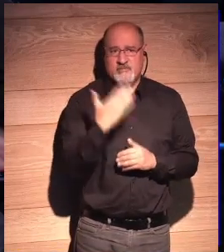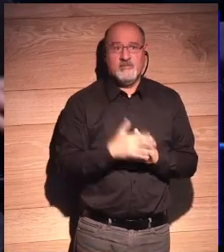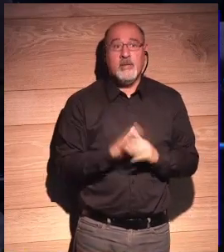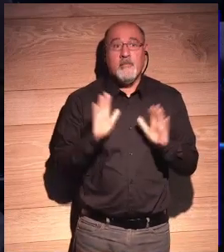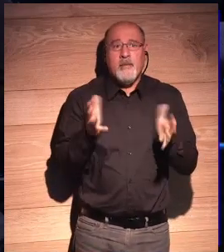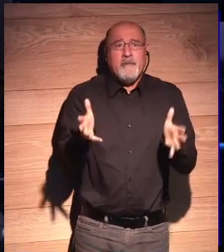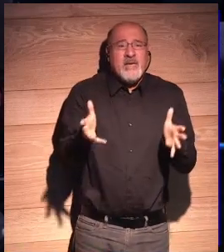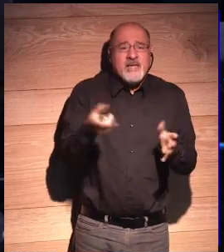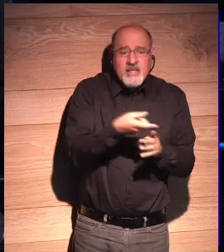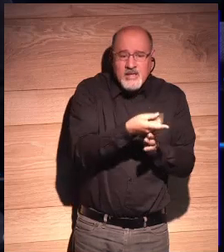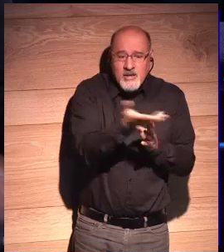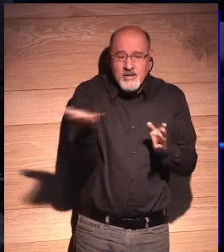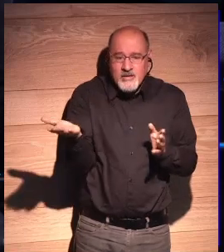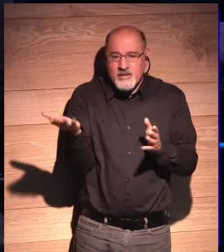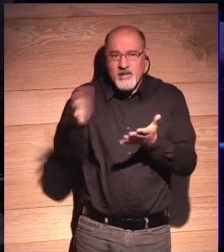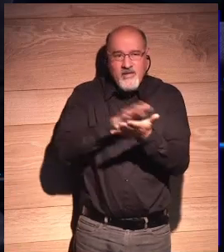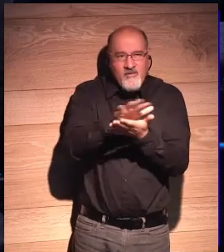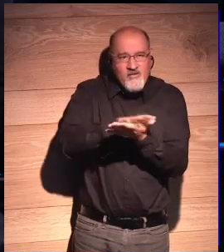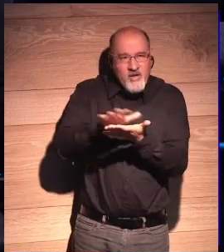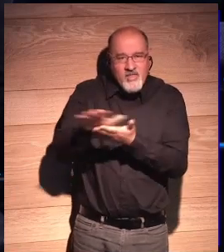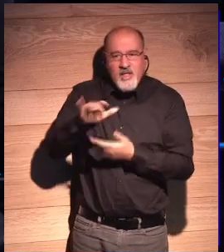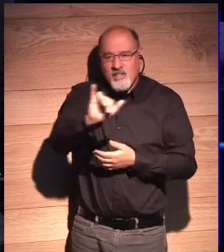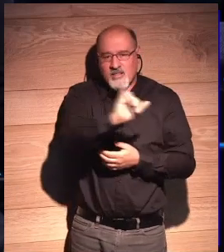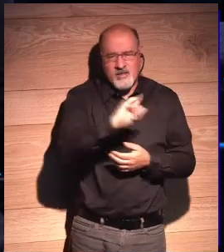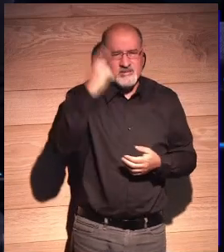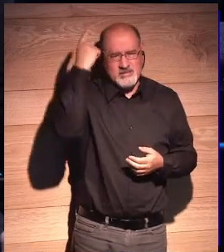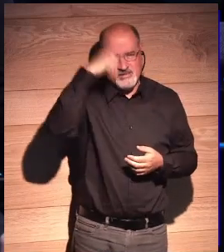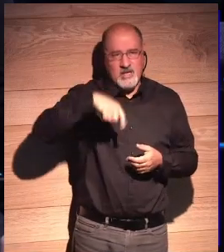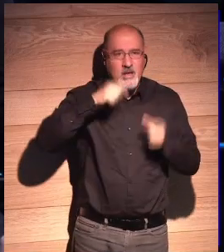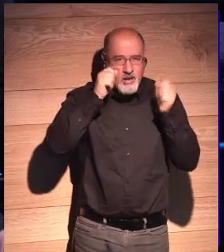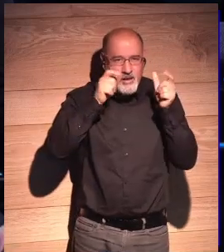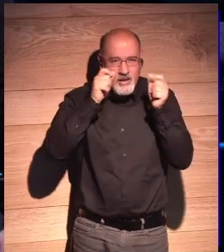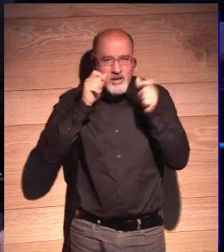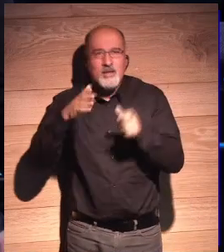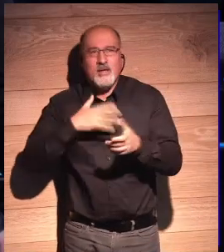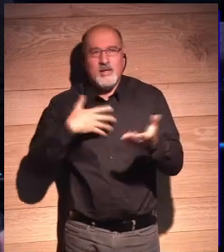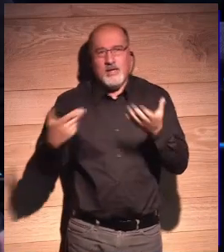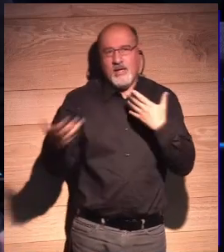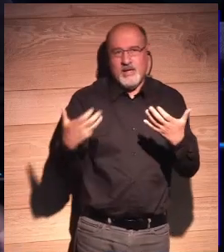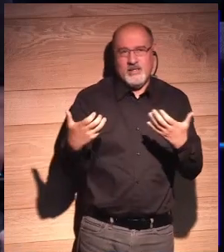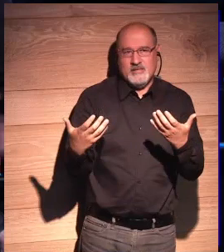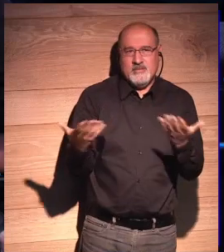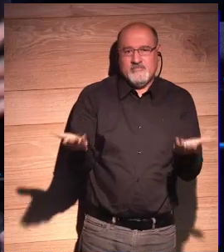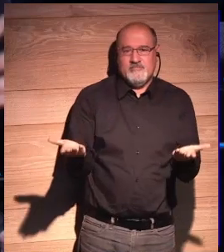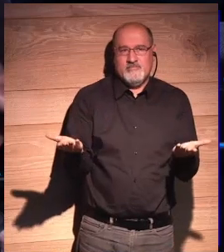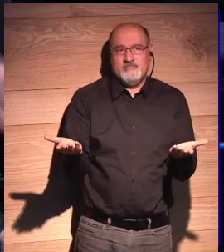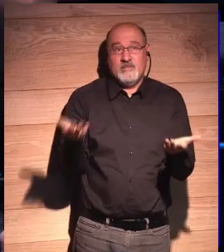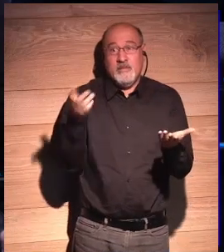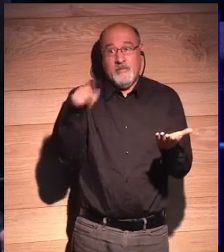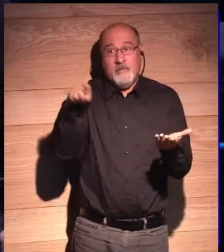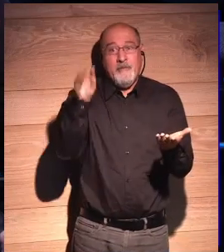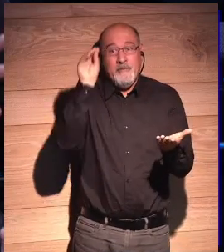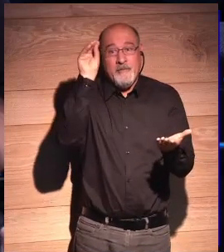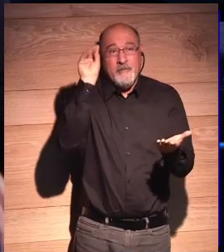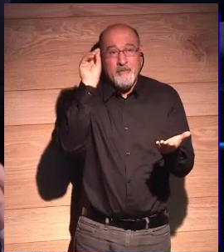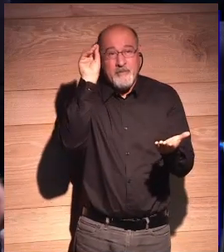see little influences that I know the artist doesn't even know themselves. Like they get little things just